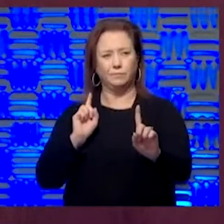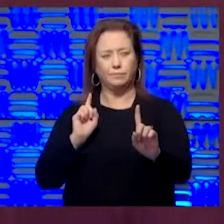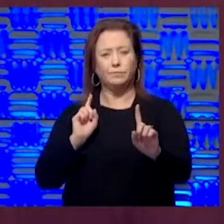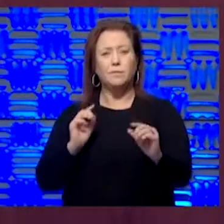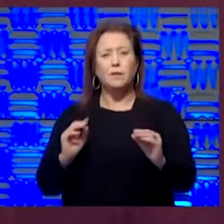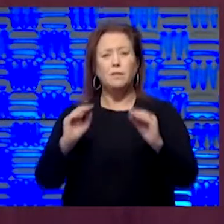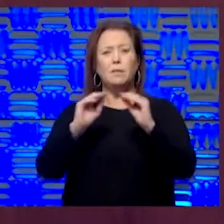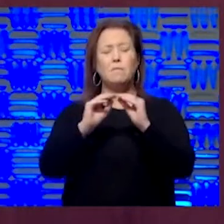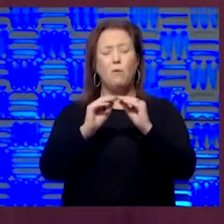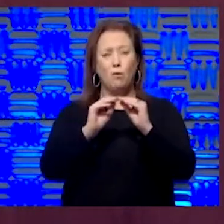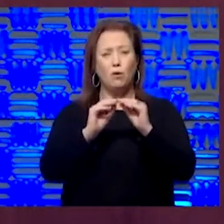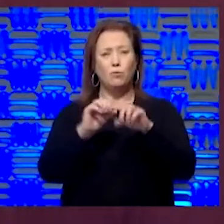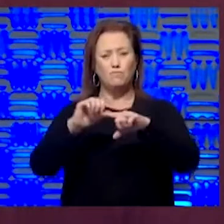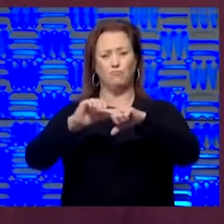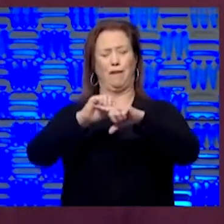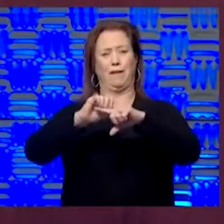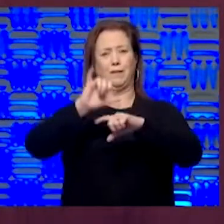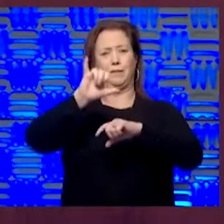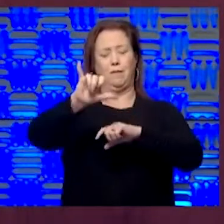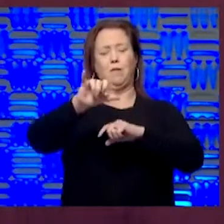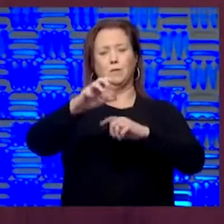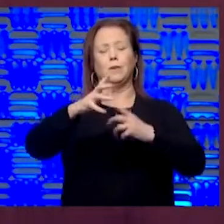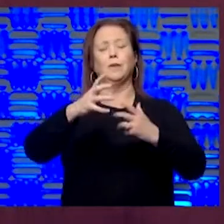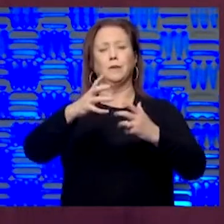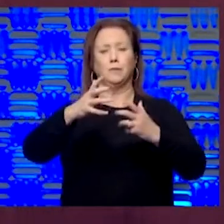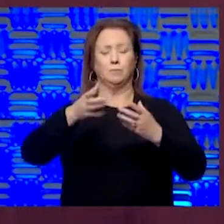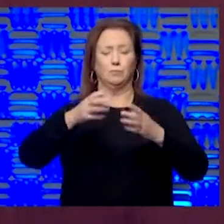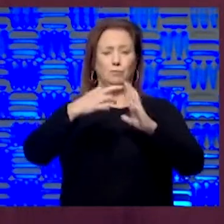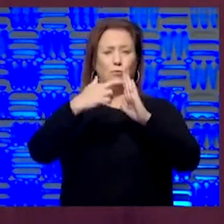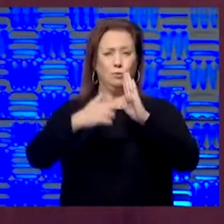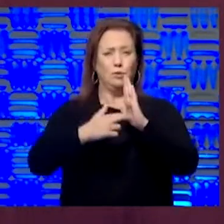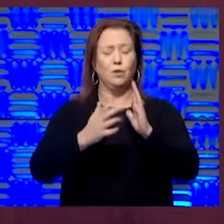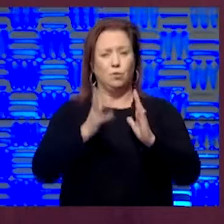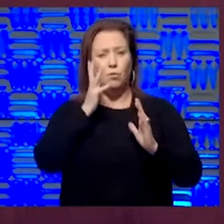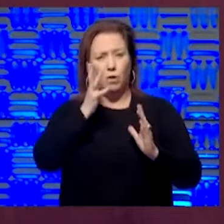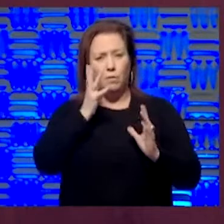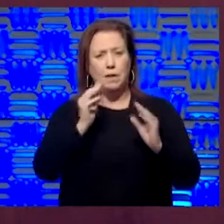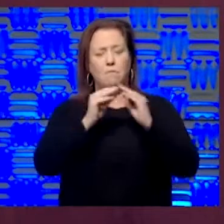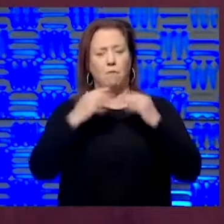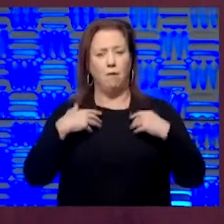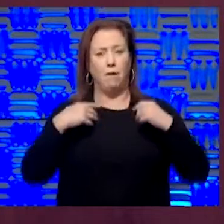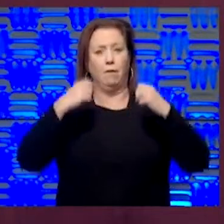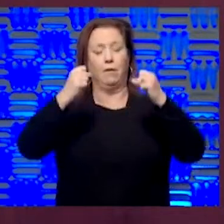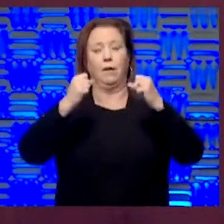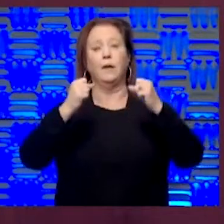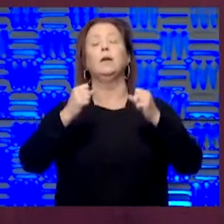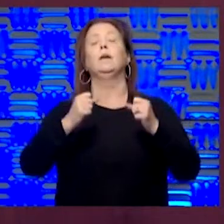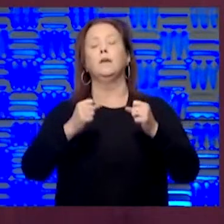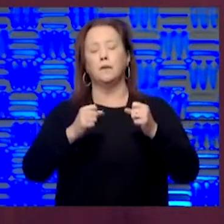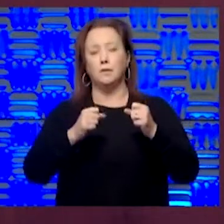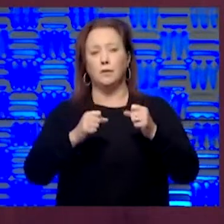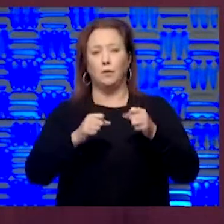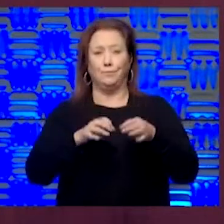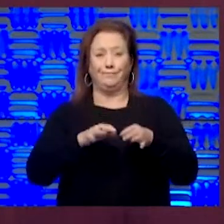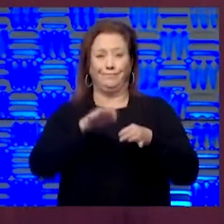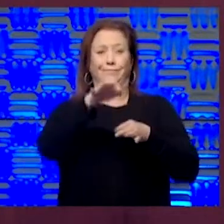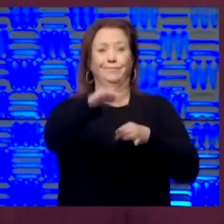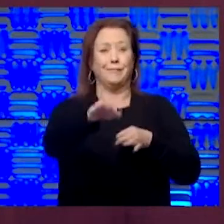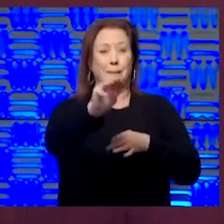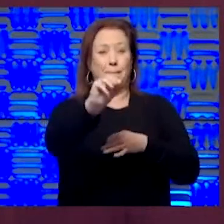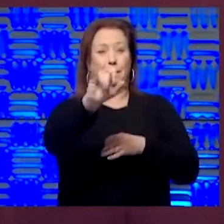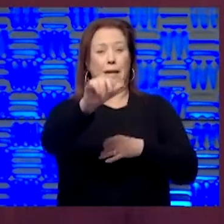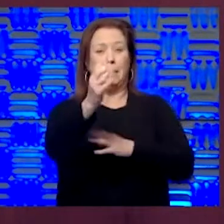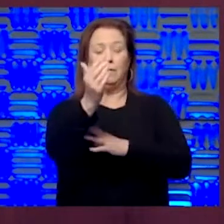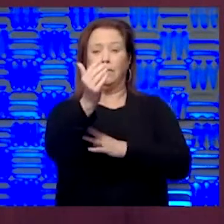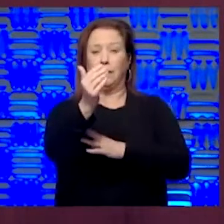the more you do those things, the healthier you will be. And so as far as extending a stay-at-home order, from a healthcare